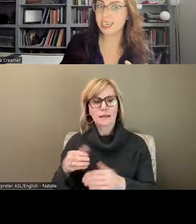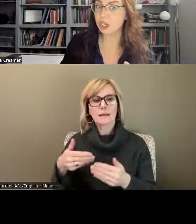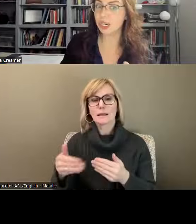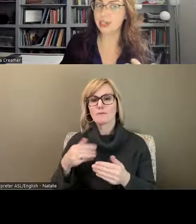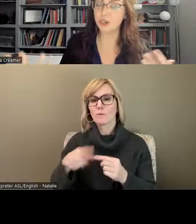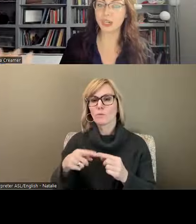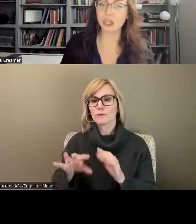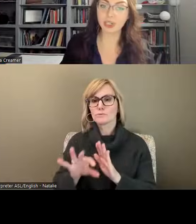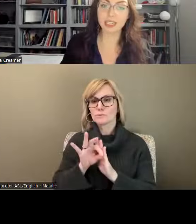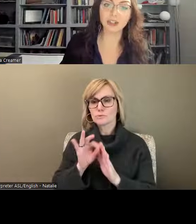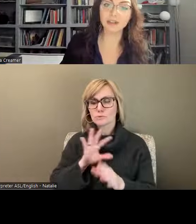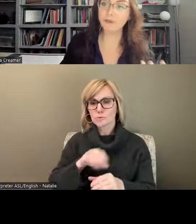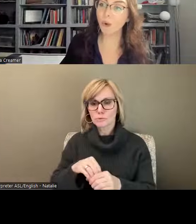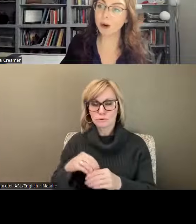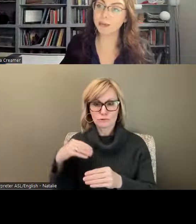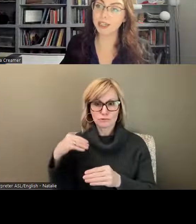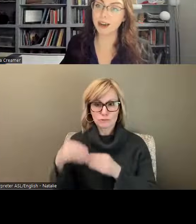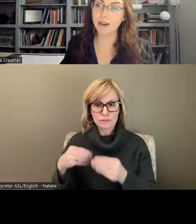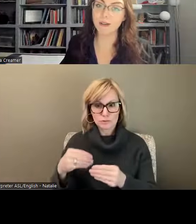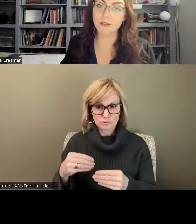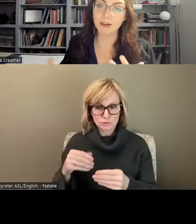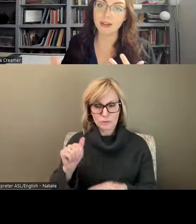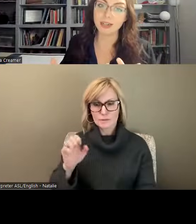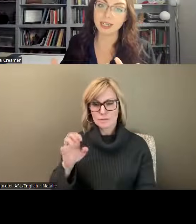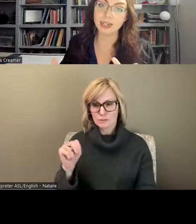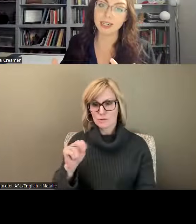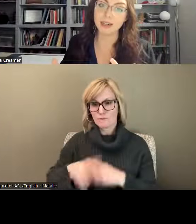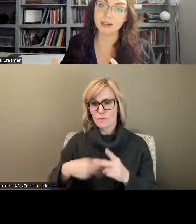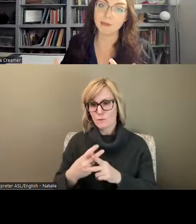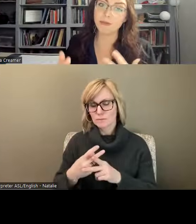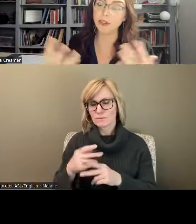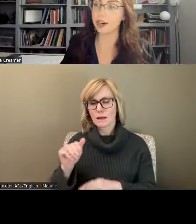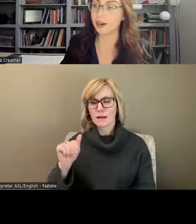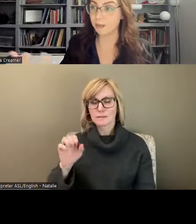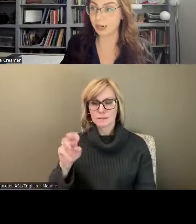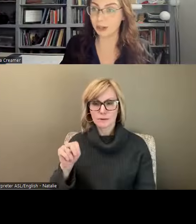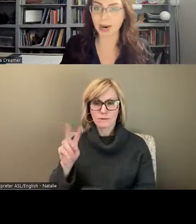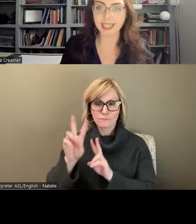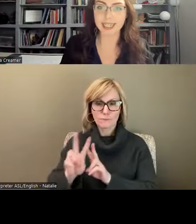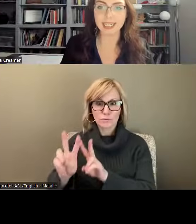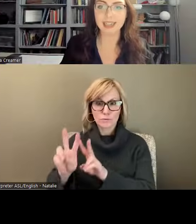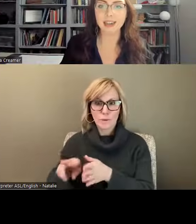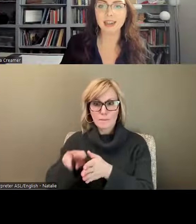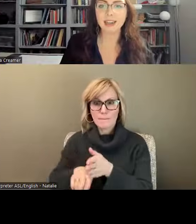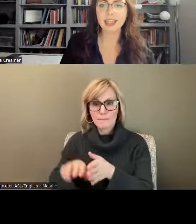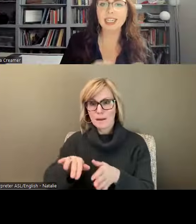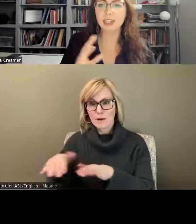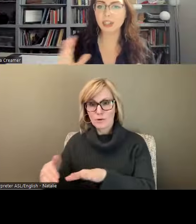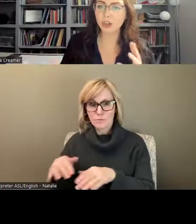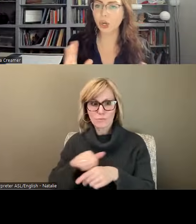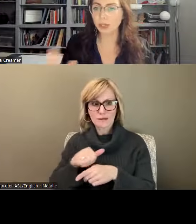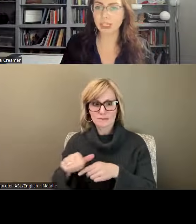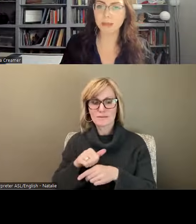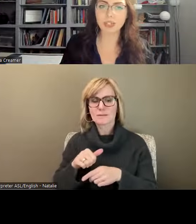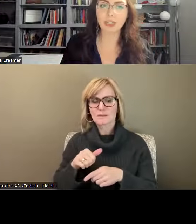choosing to integrate traditional Assyrian forms of Assyrian funerary and burial practices,